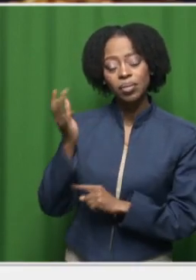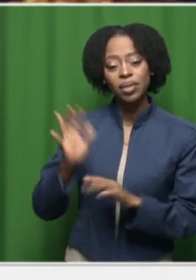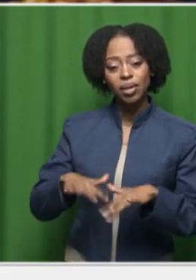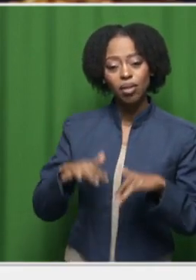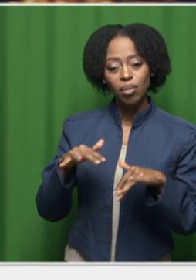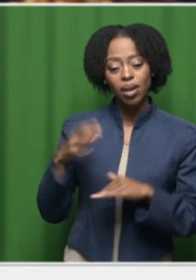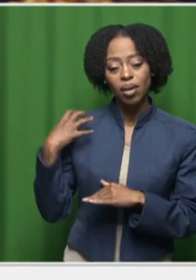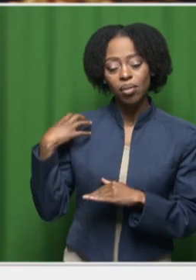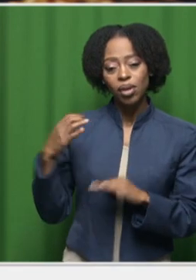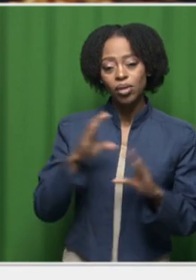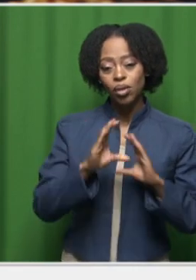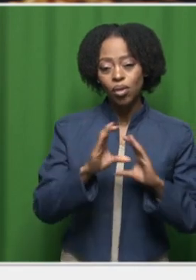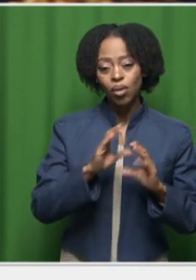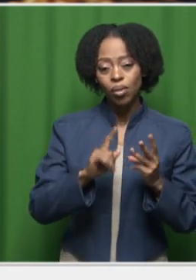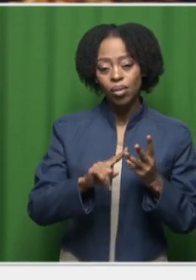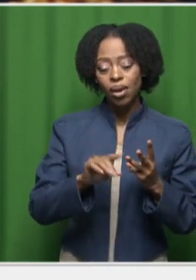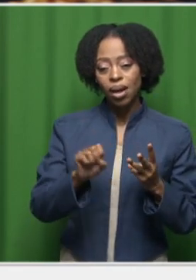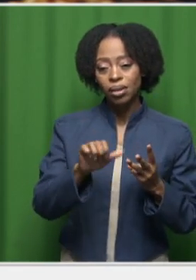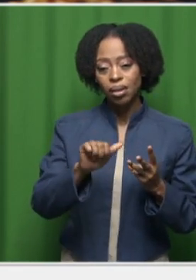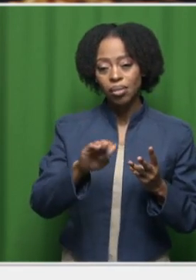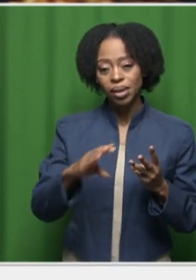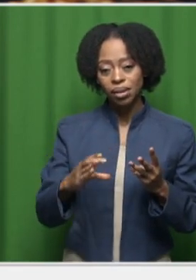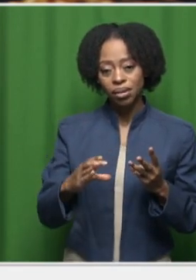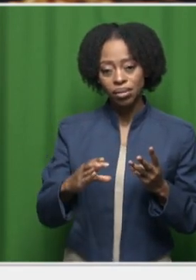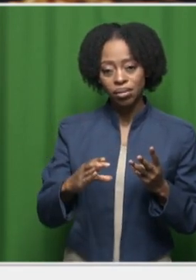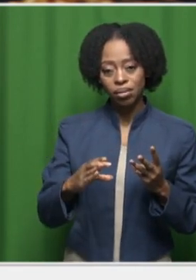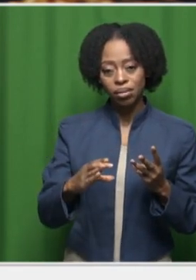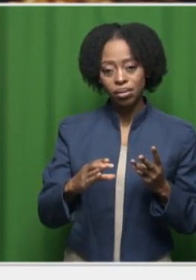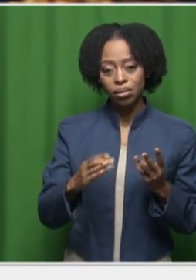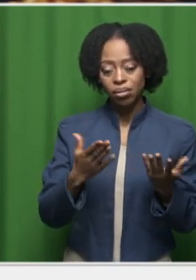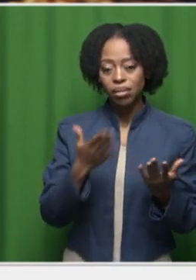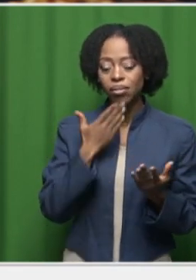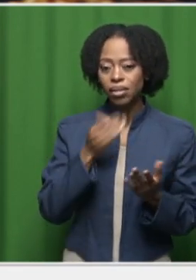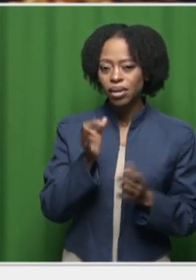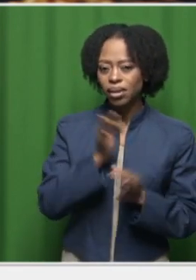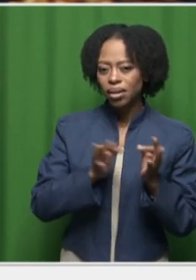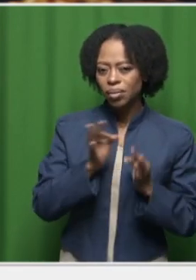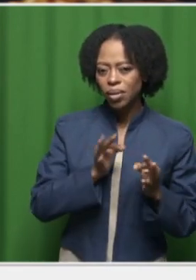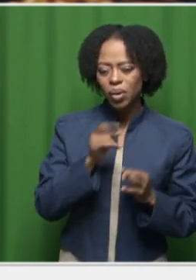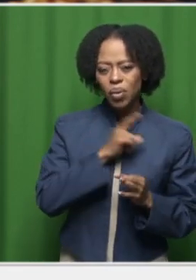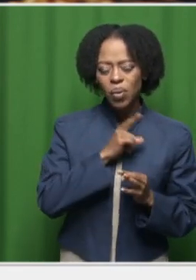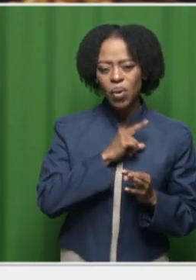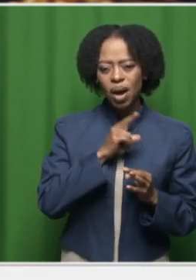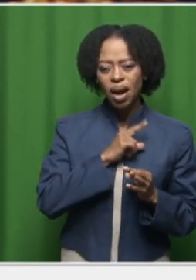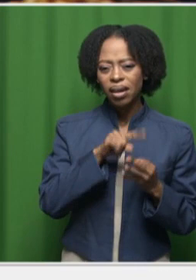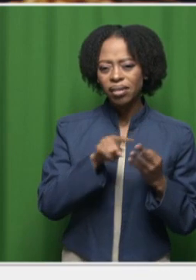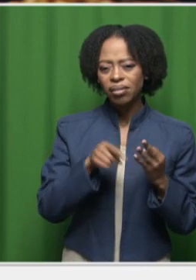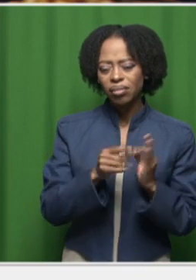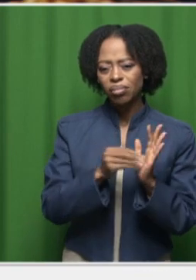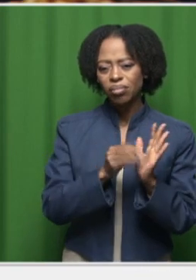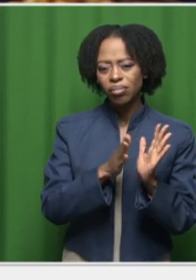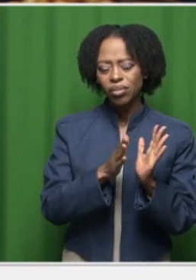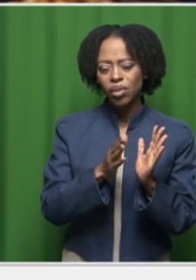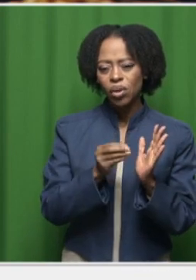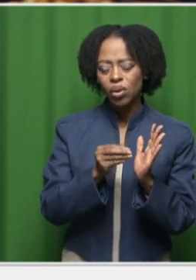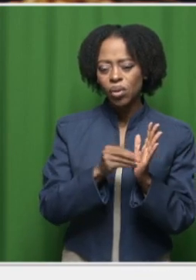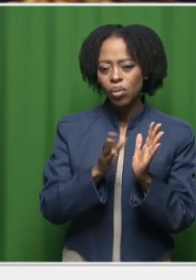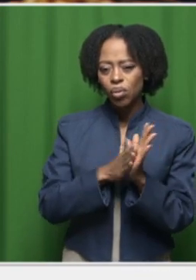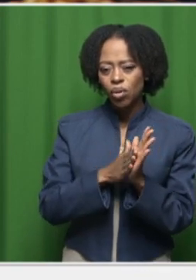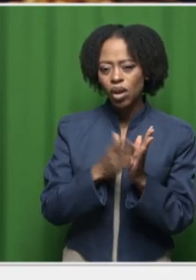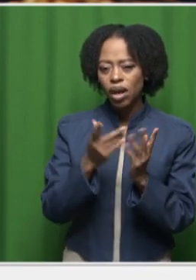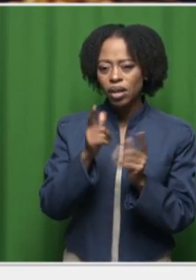of Communications and the SABC. Would you please explain to us why these were also cited as respondents?